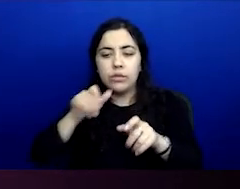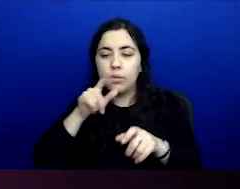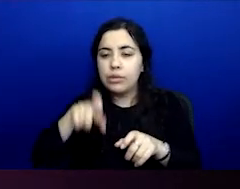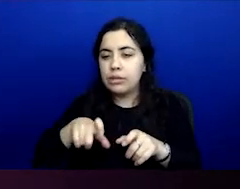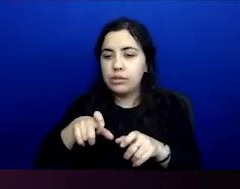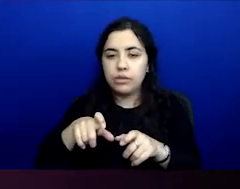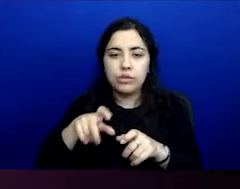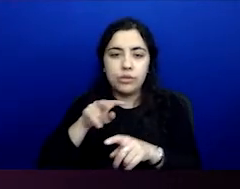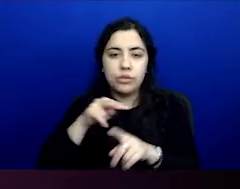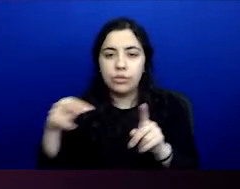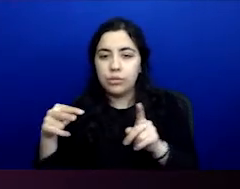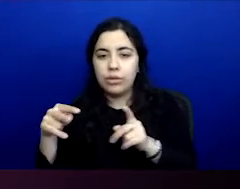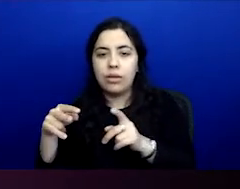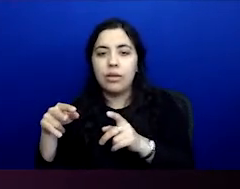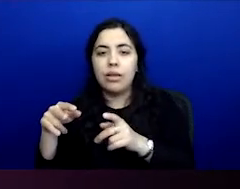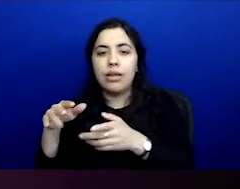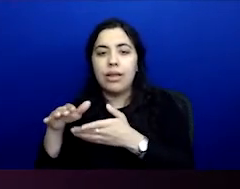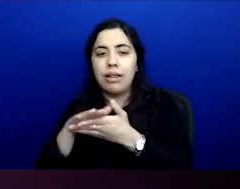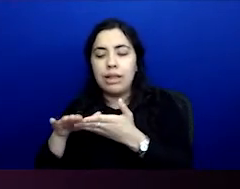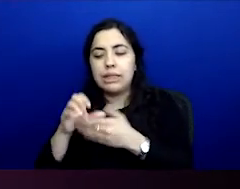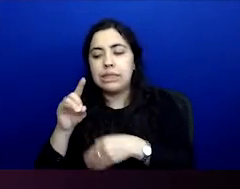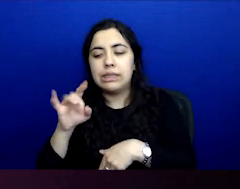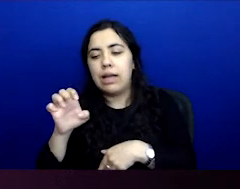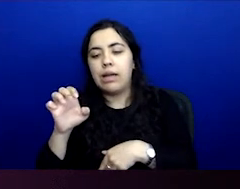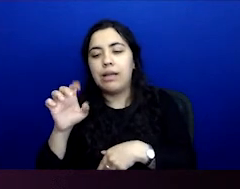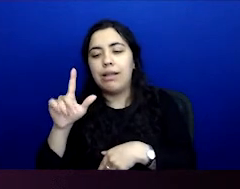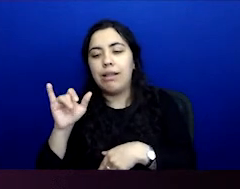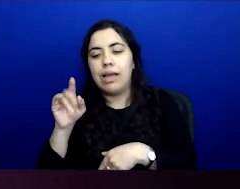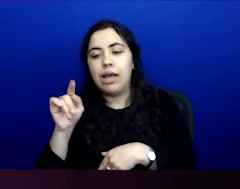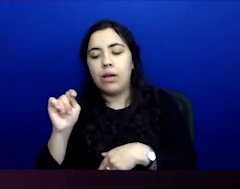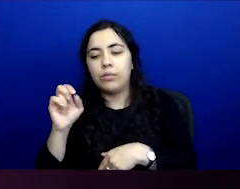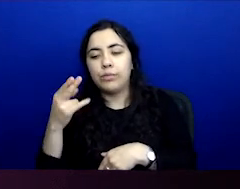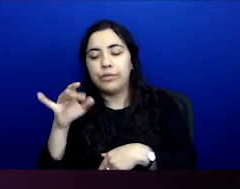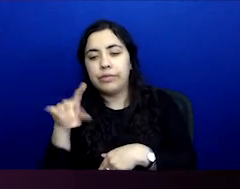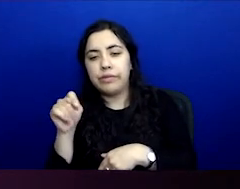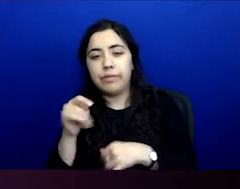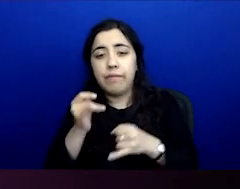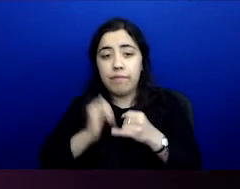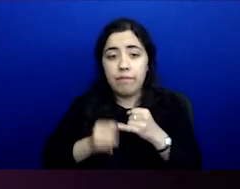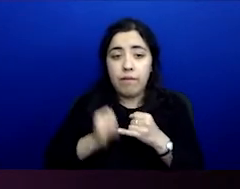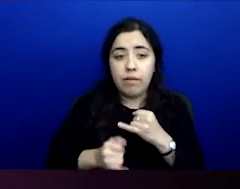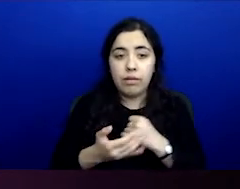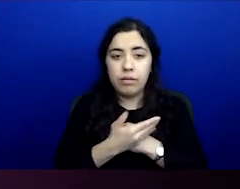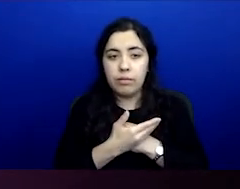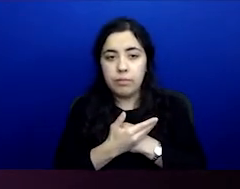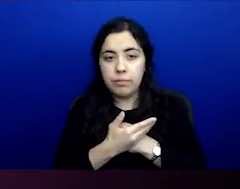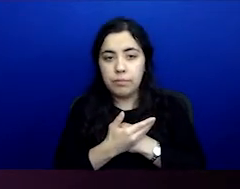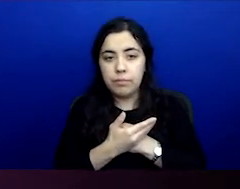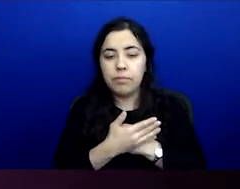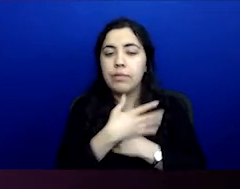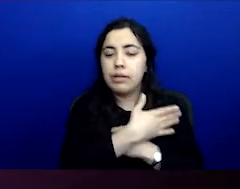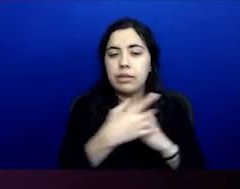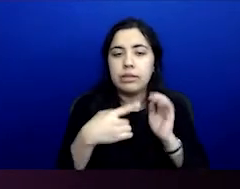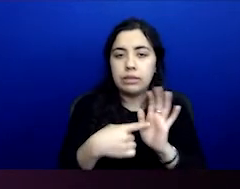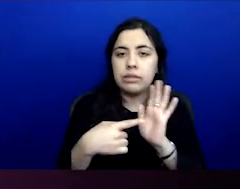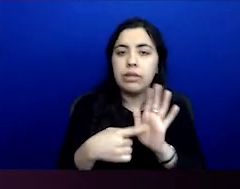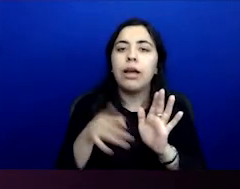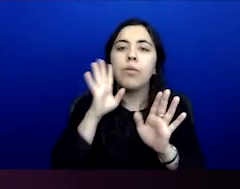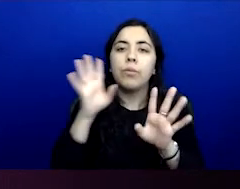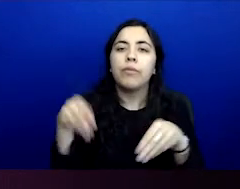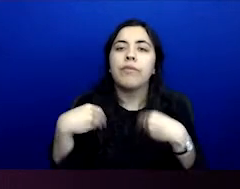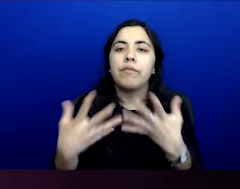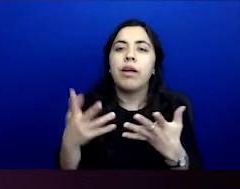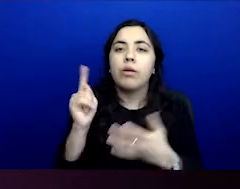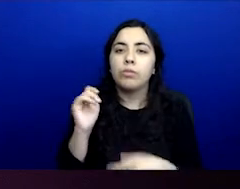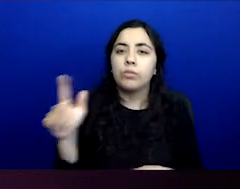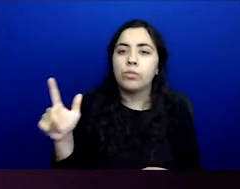client-side layout shift. And then finally, like I said, we're using Next.js in this instance. And it gives us some tools that help